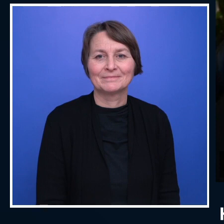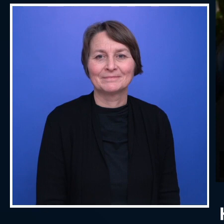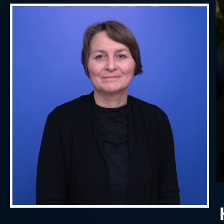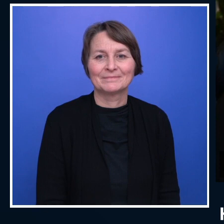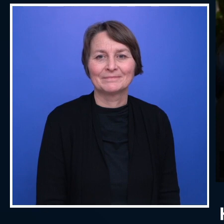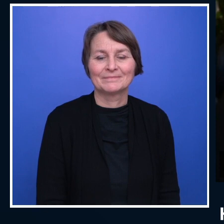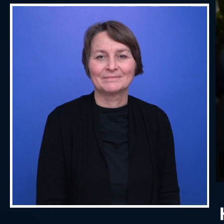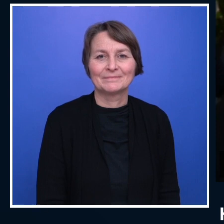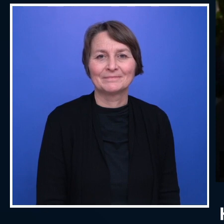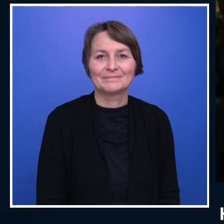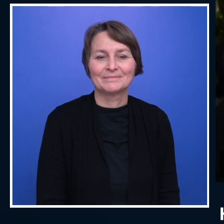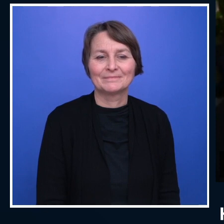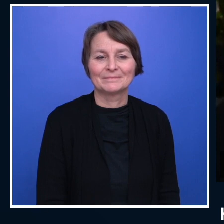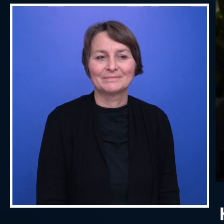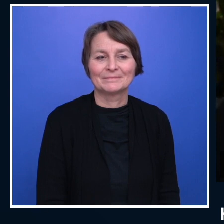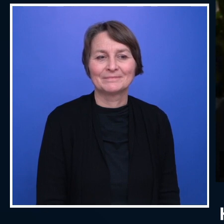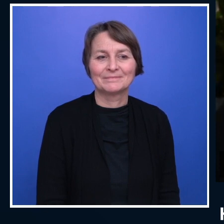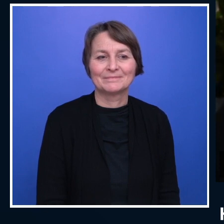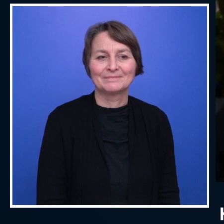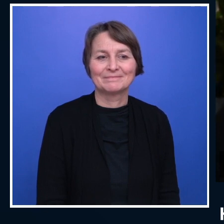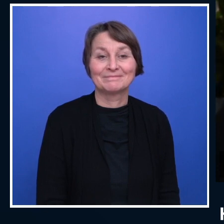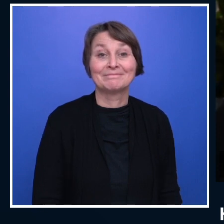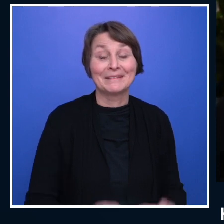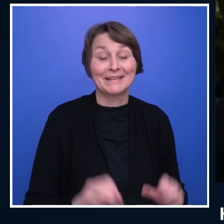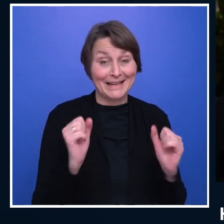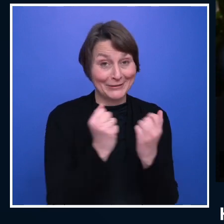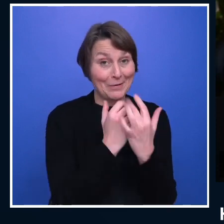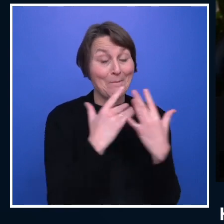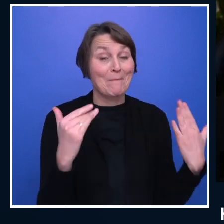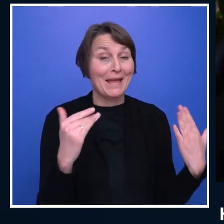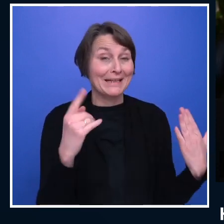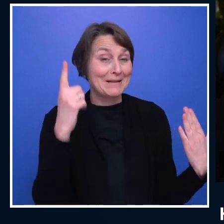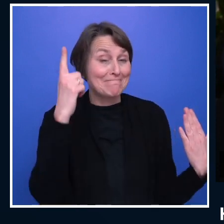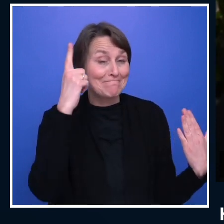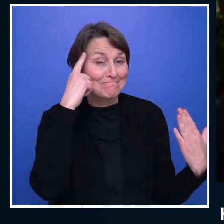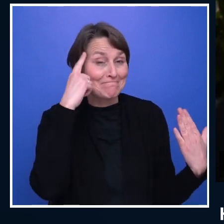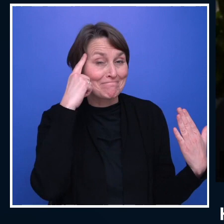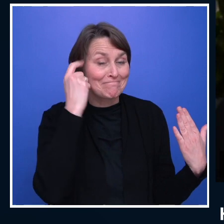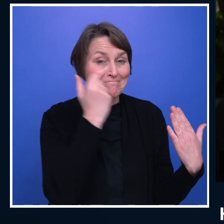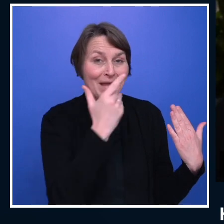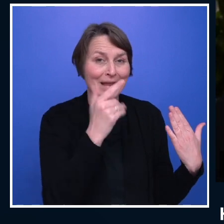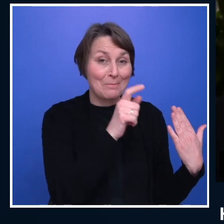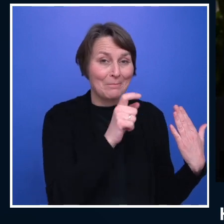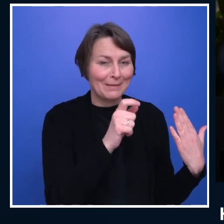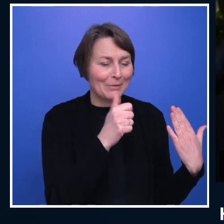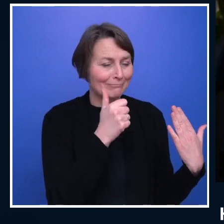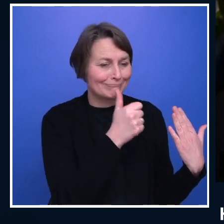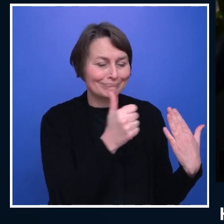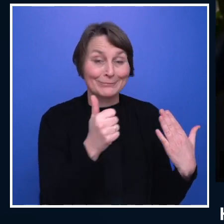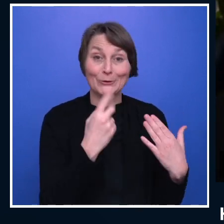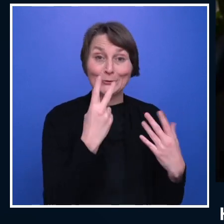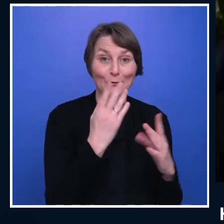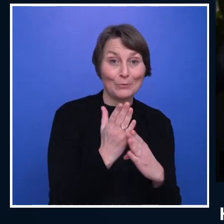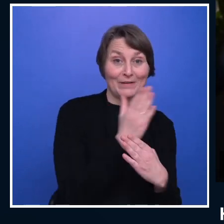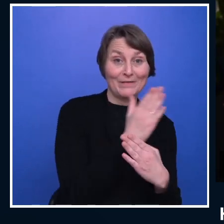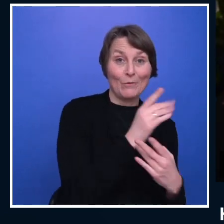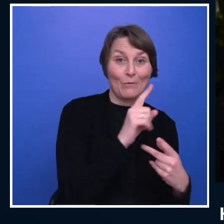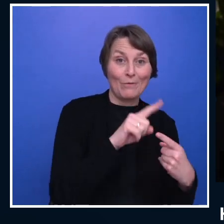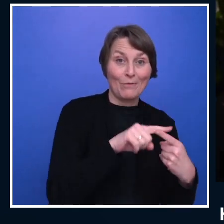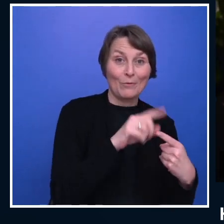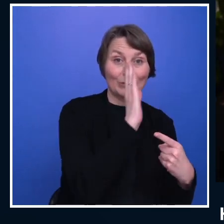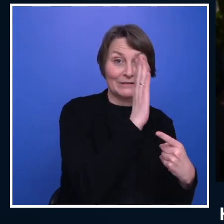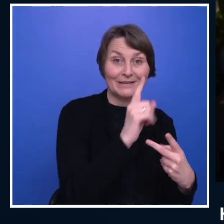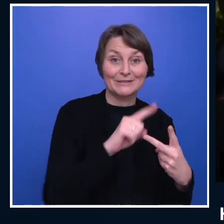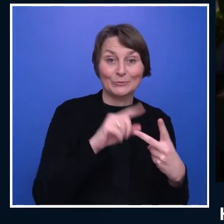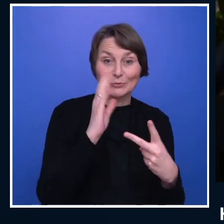lot of talented people. Yeah, we had two great sessions again this evening. Yeah, yeah, we Cool. did. Well, now the pressure's